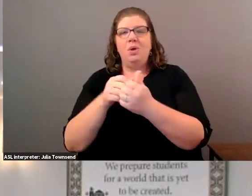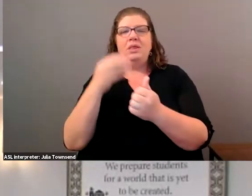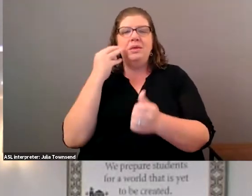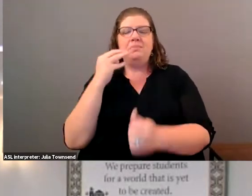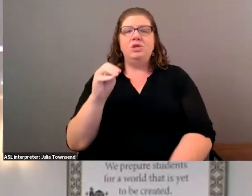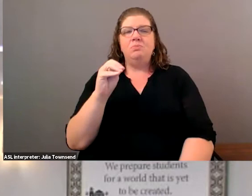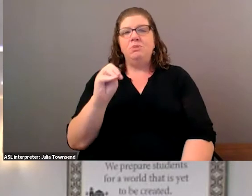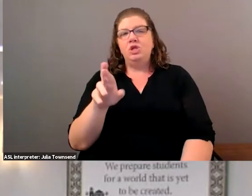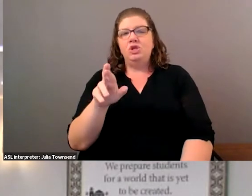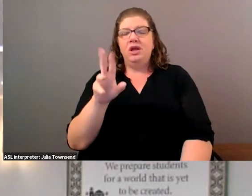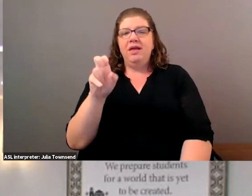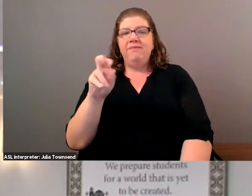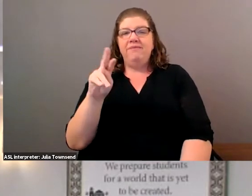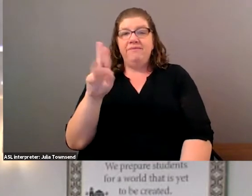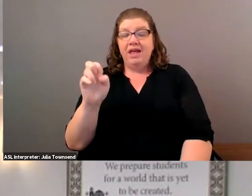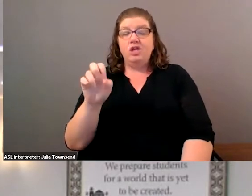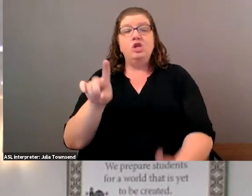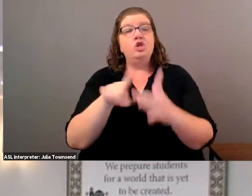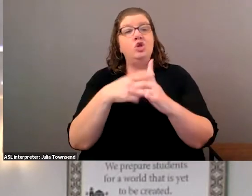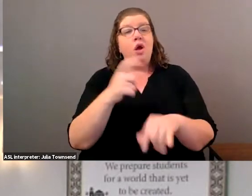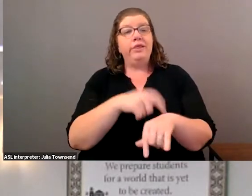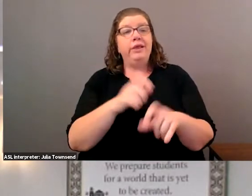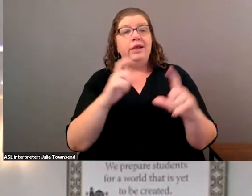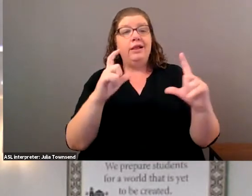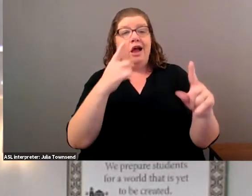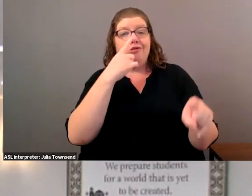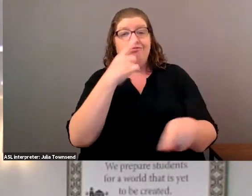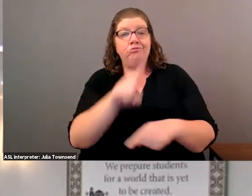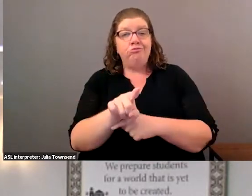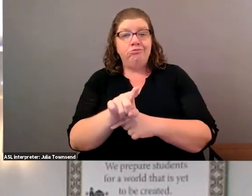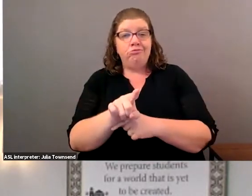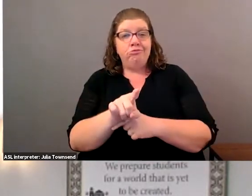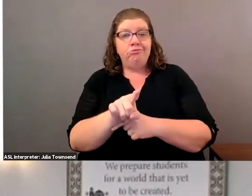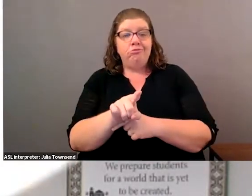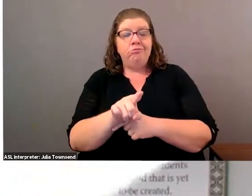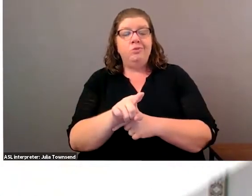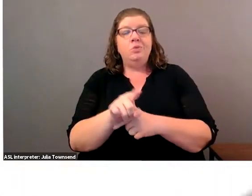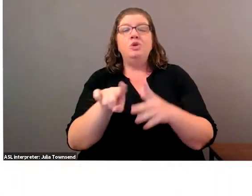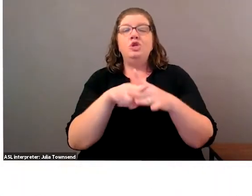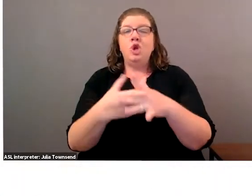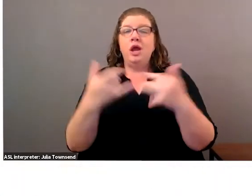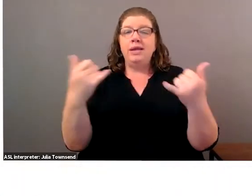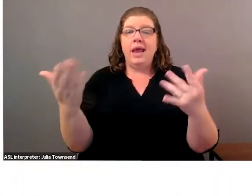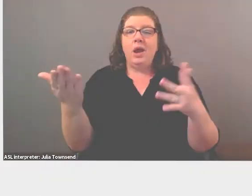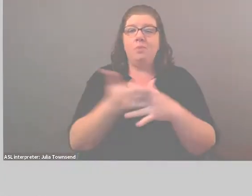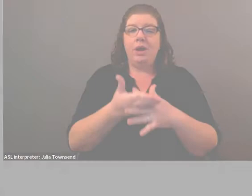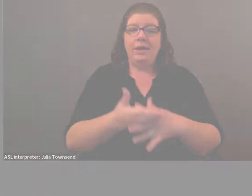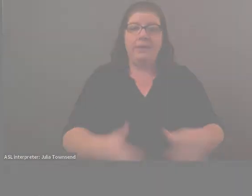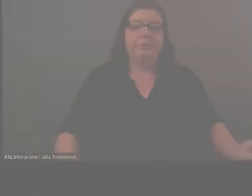Brian, if you would please start the countdown clock. The break begins now.